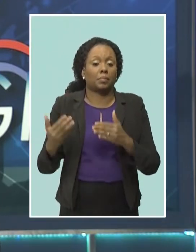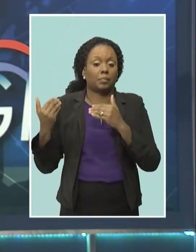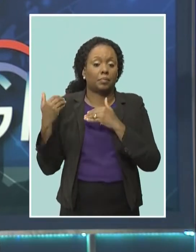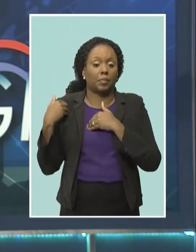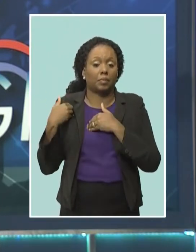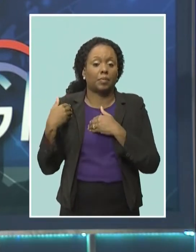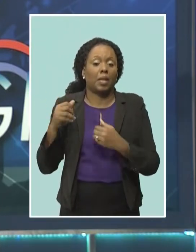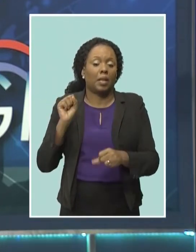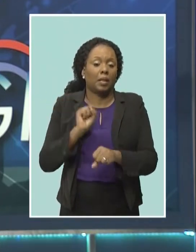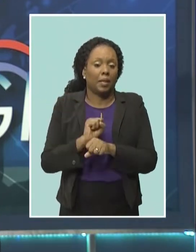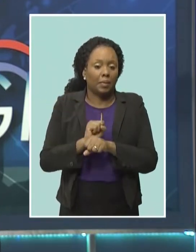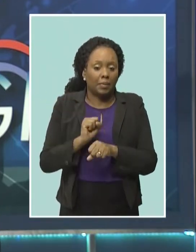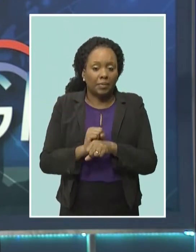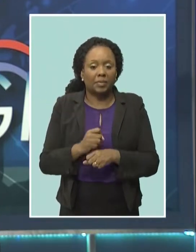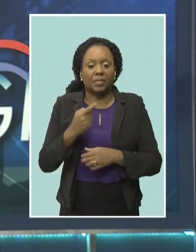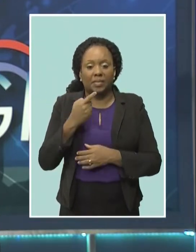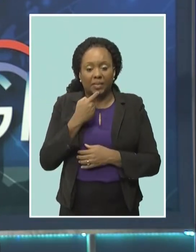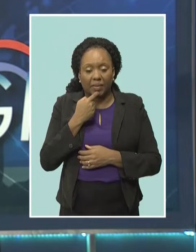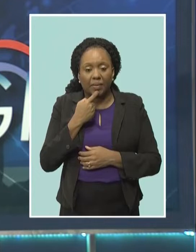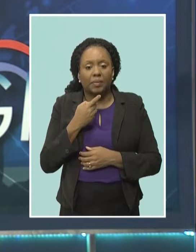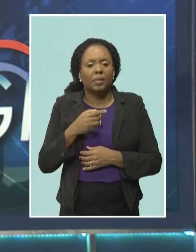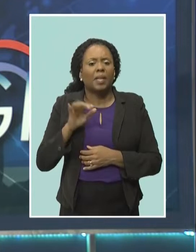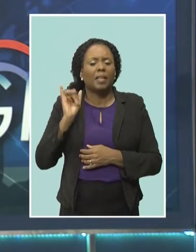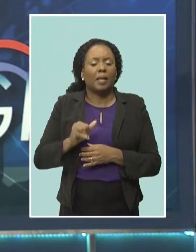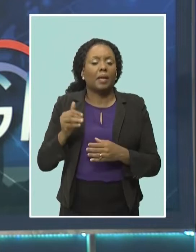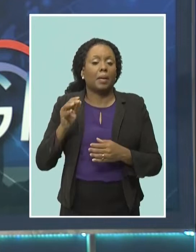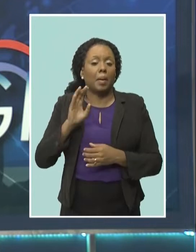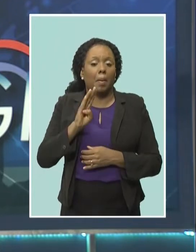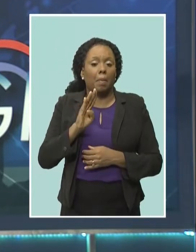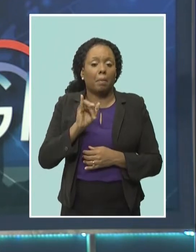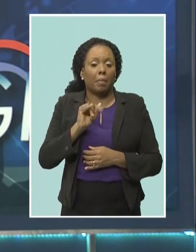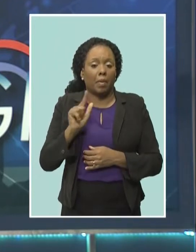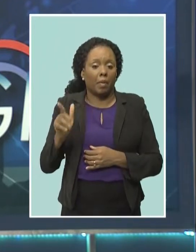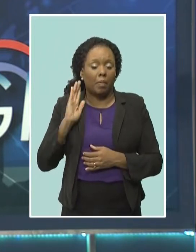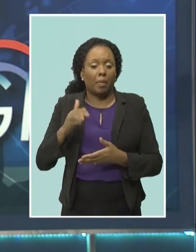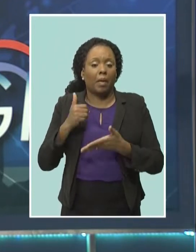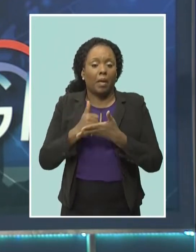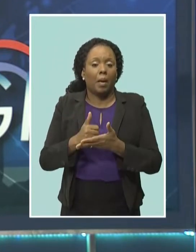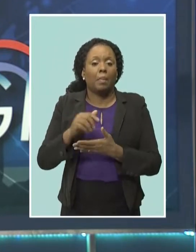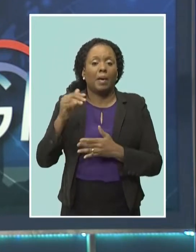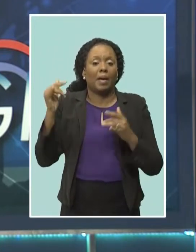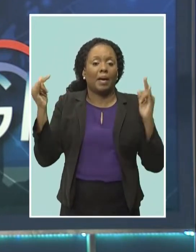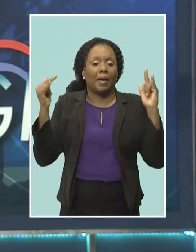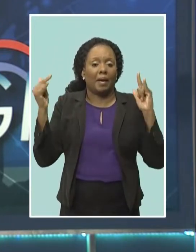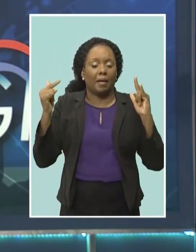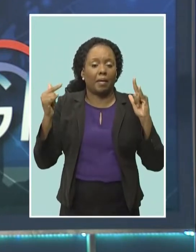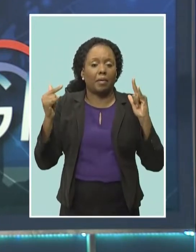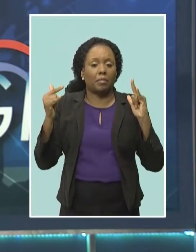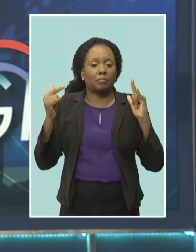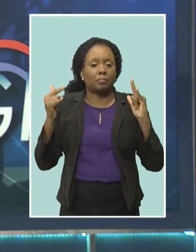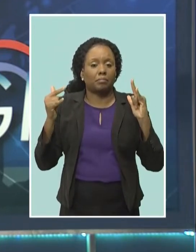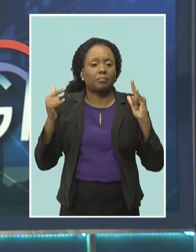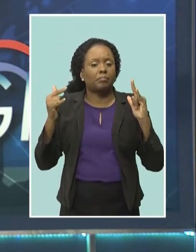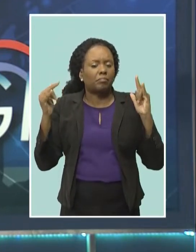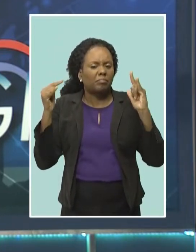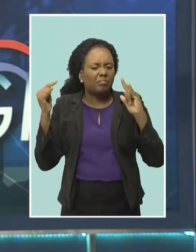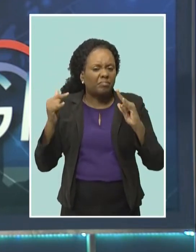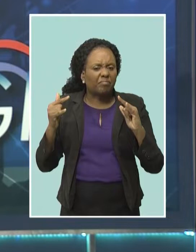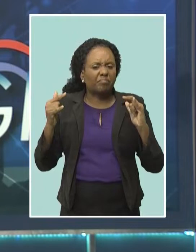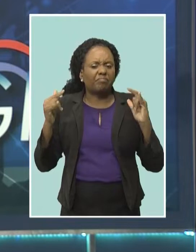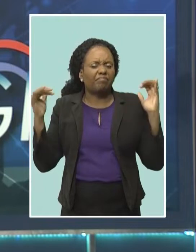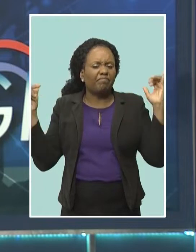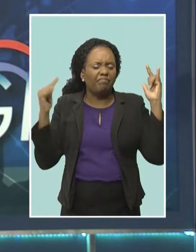Third Sector, Colin Jordan, sees the civil aviation bill as a way to help air traffic workers develop. He says the legislation will